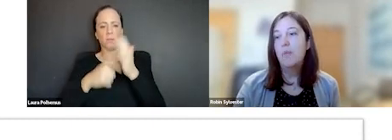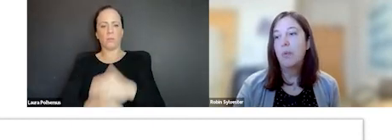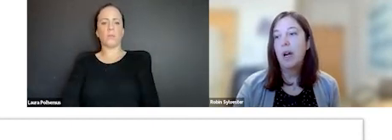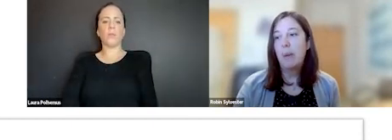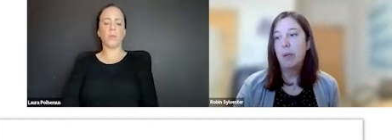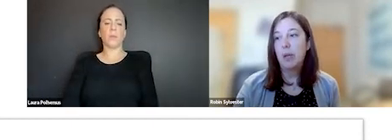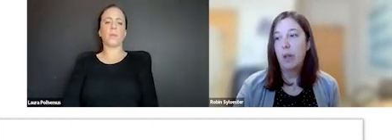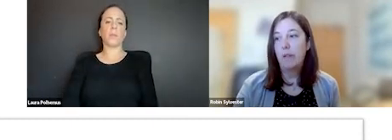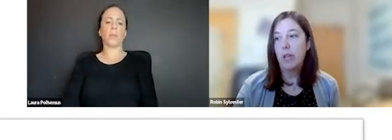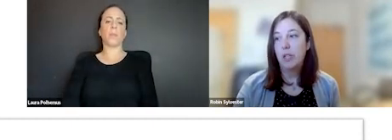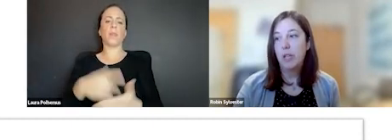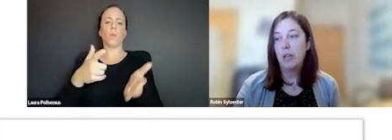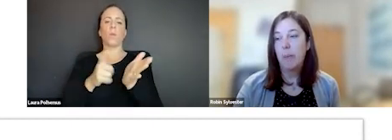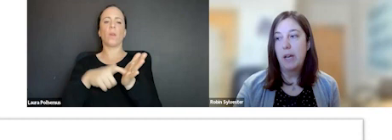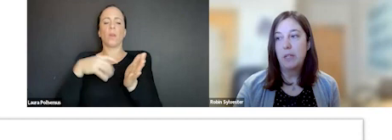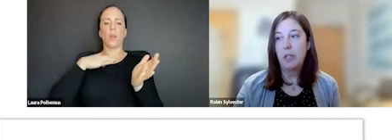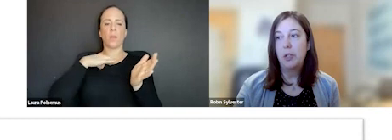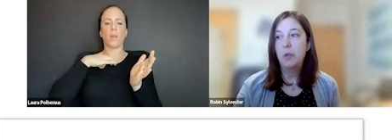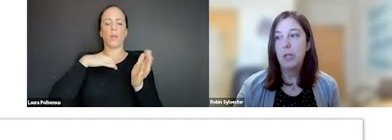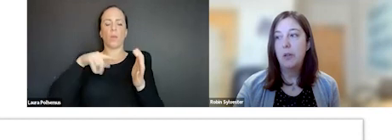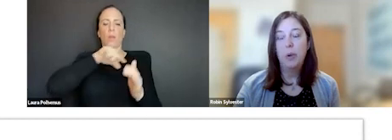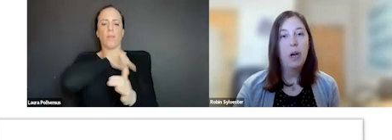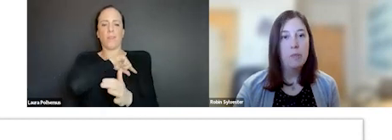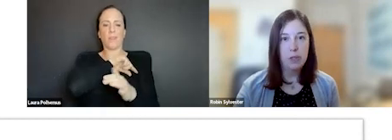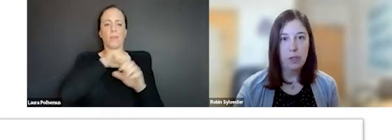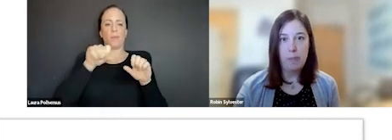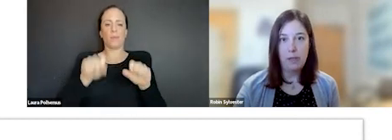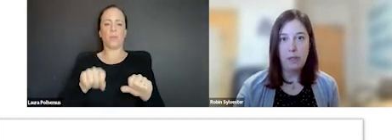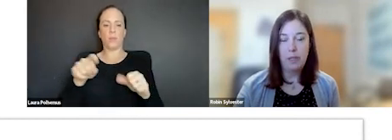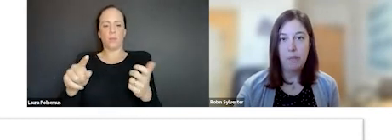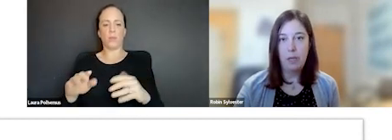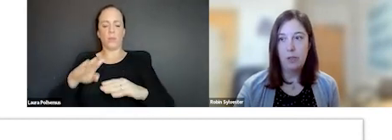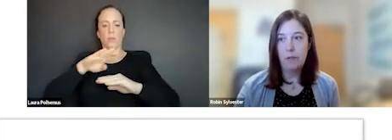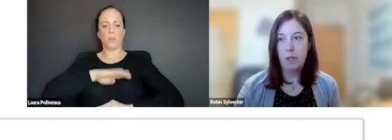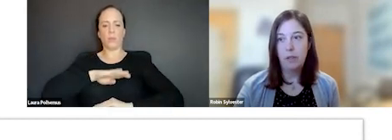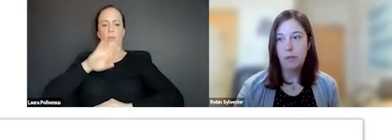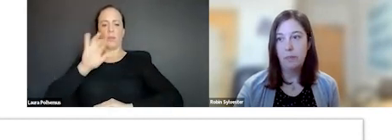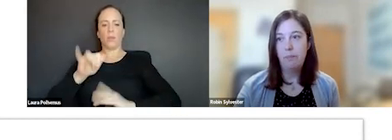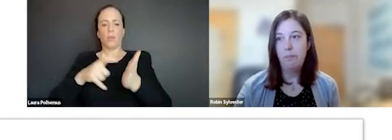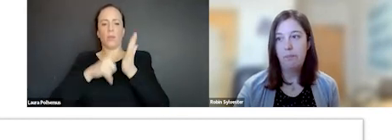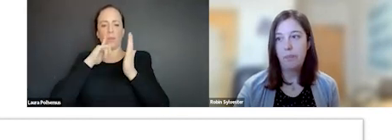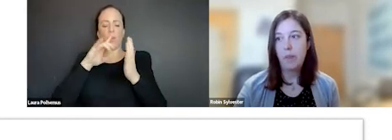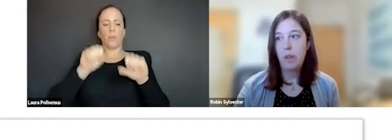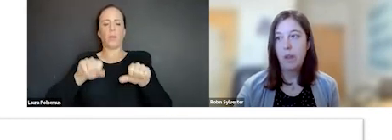And then required applicant qualifications and capacity. Do you meet the requirements for capacity to manage the funds?